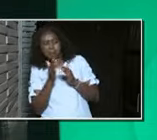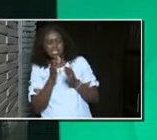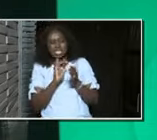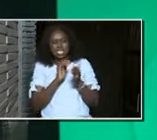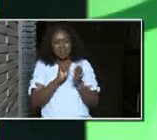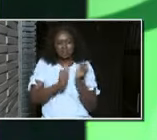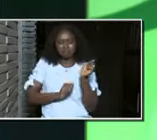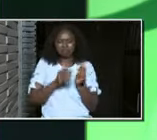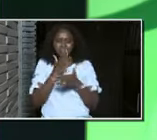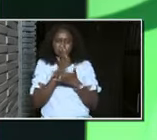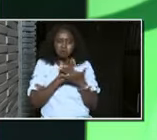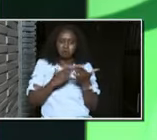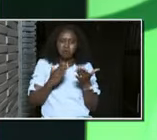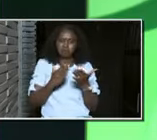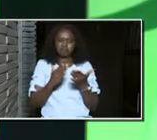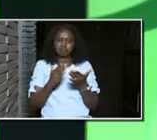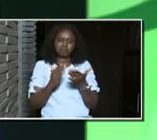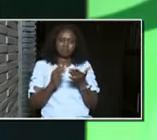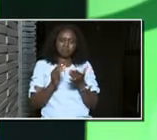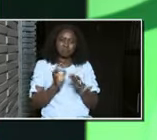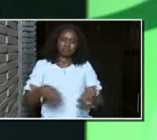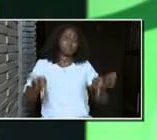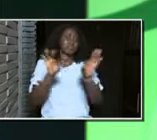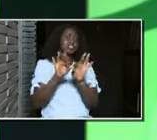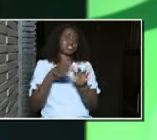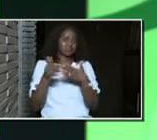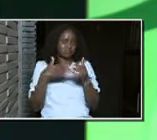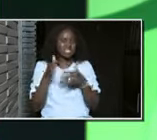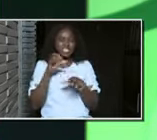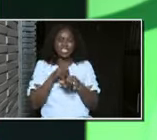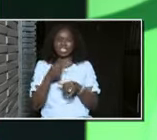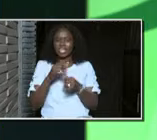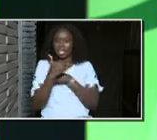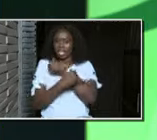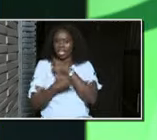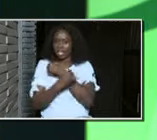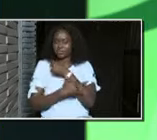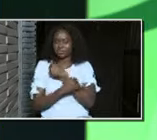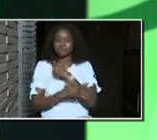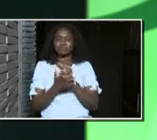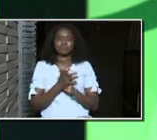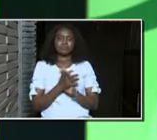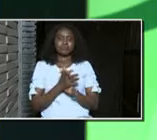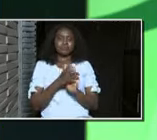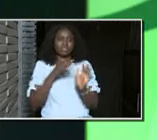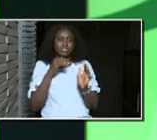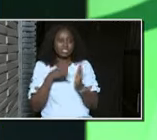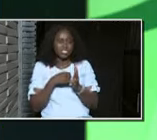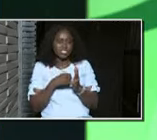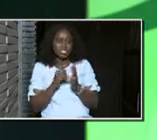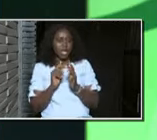certain touchy issues in the country. I mean, the manifesto just